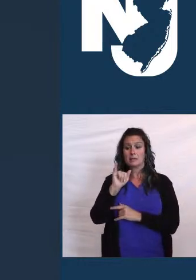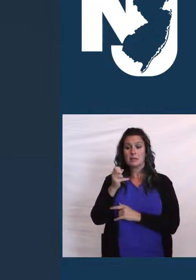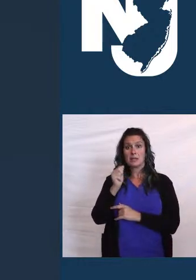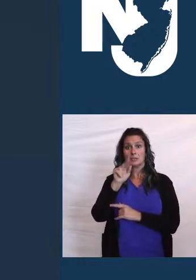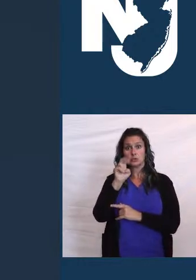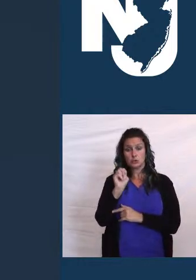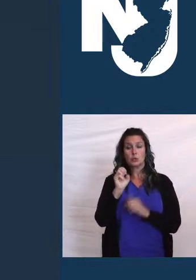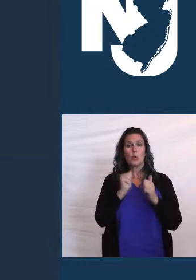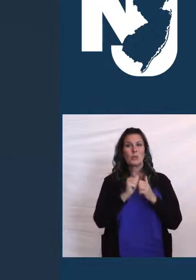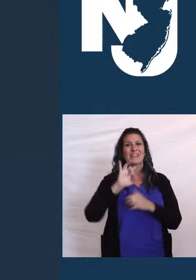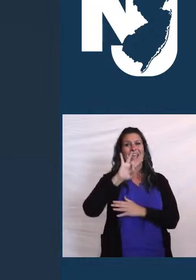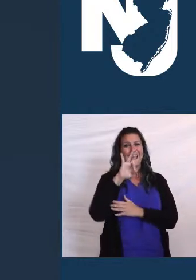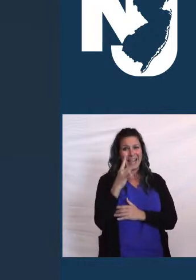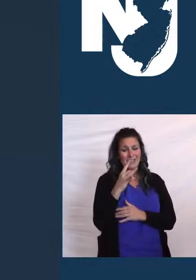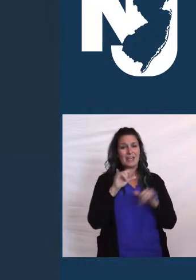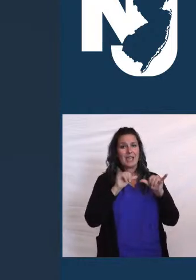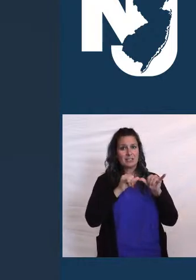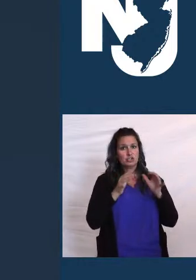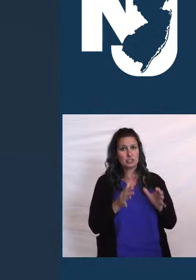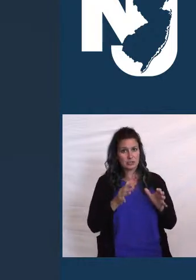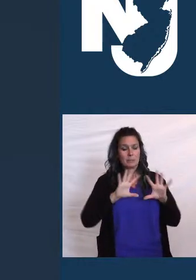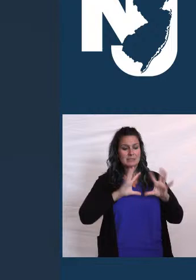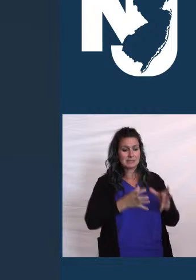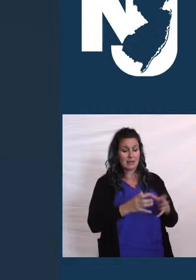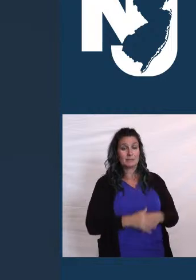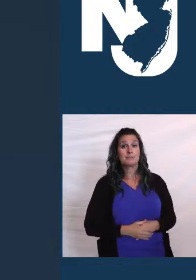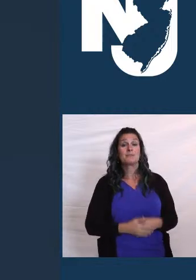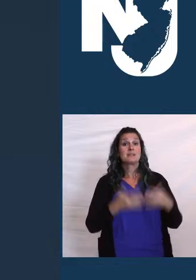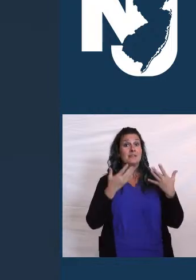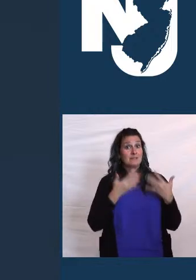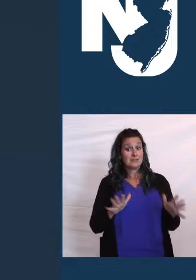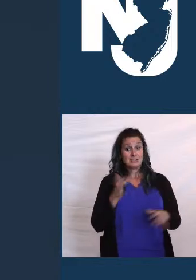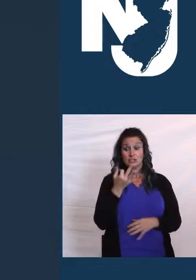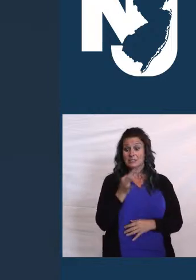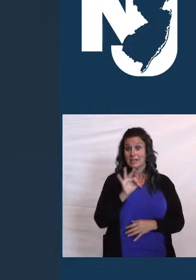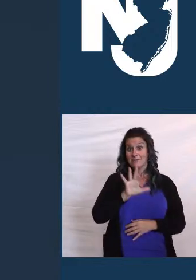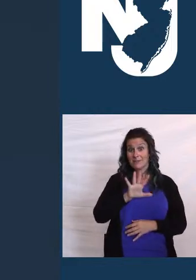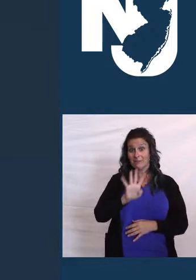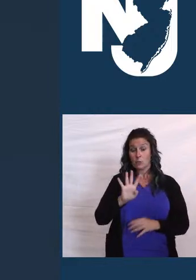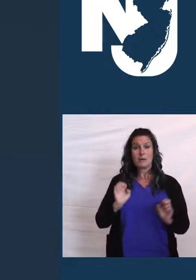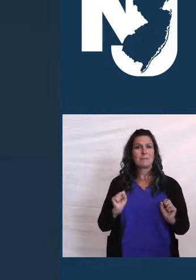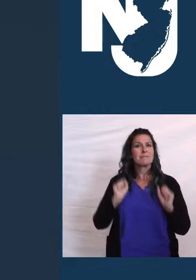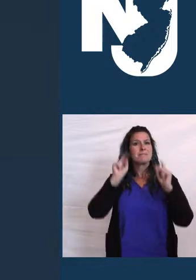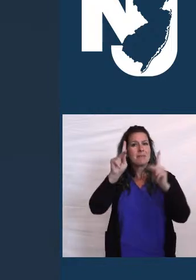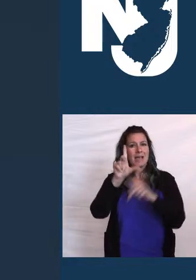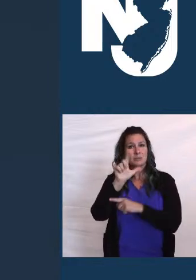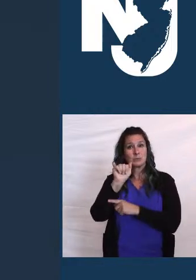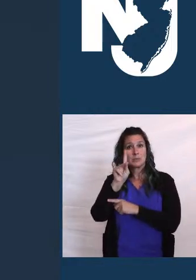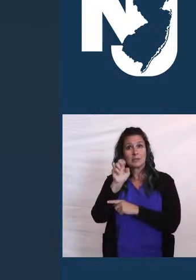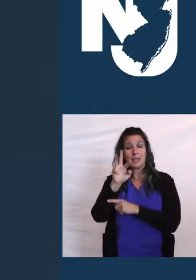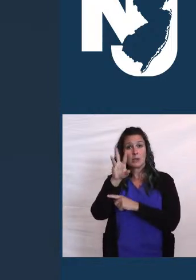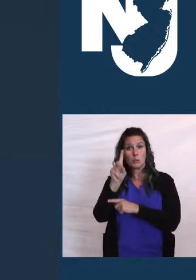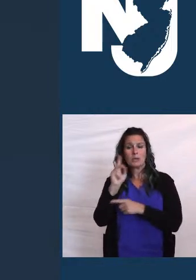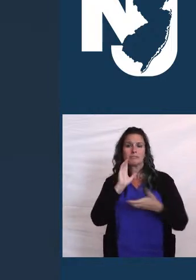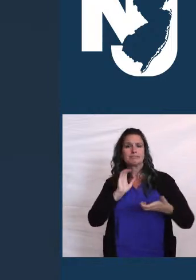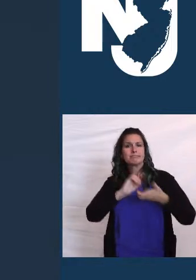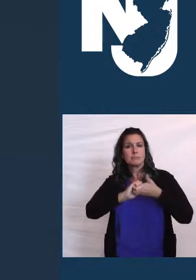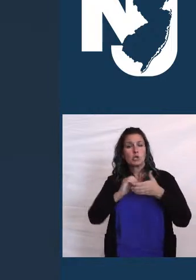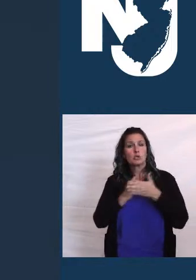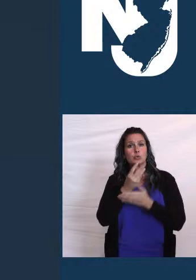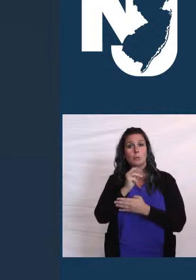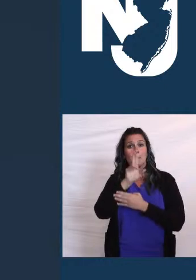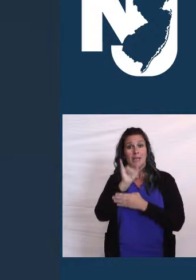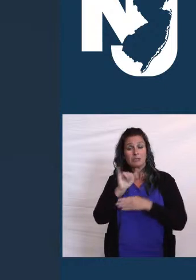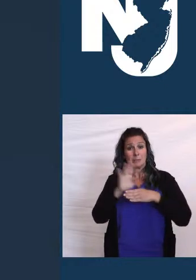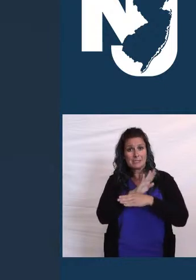Engineer Battalion. He returned to Lakewood in 1954 and became a partner in a new masonry business and continued in